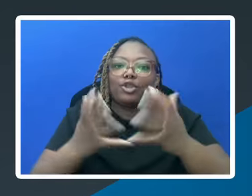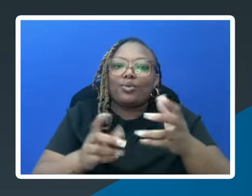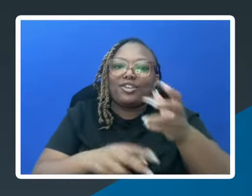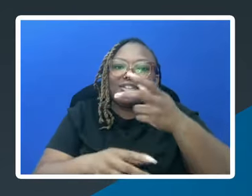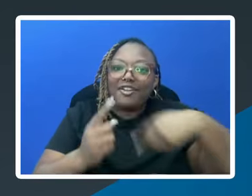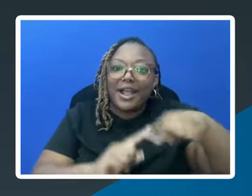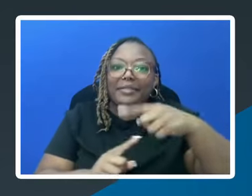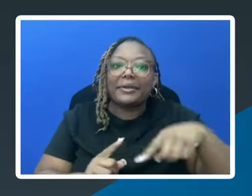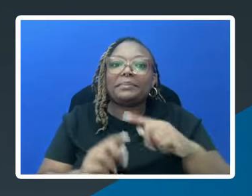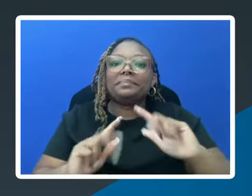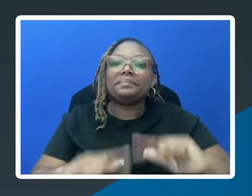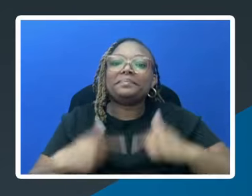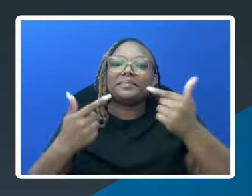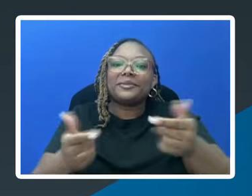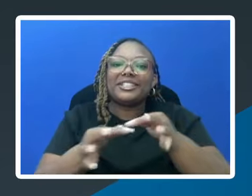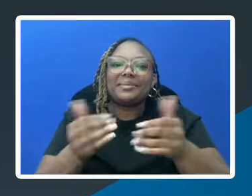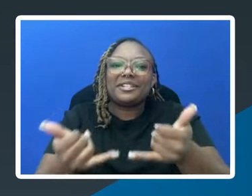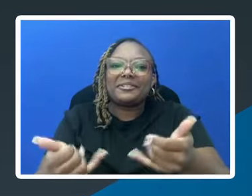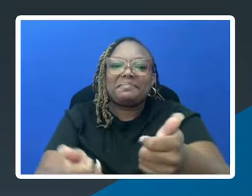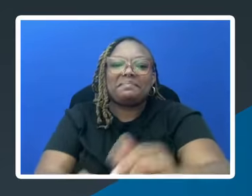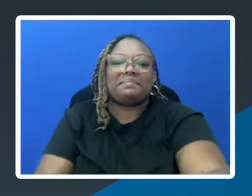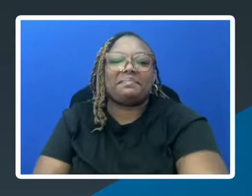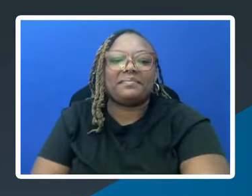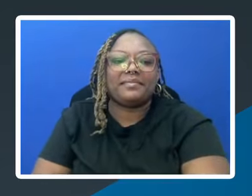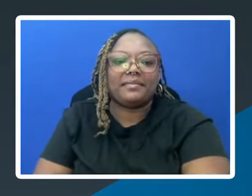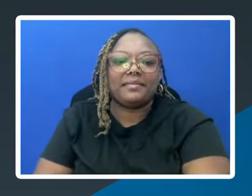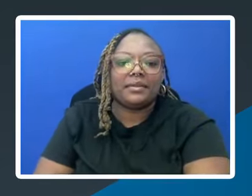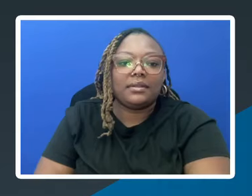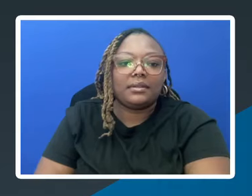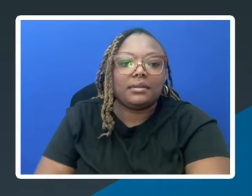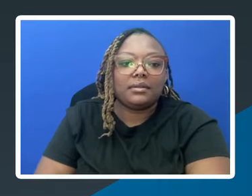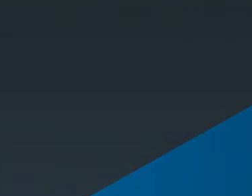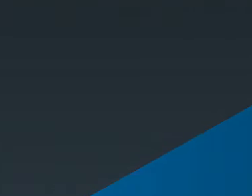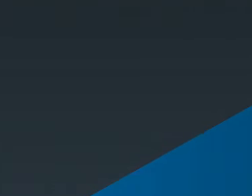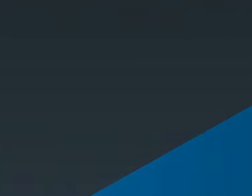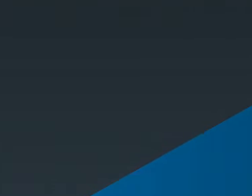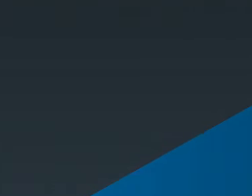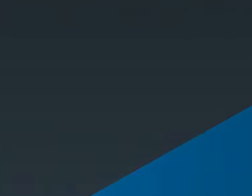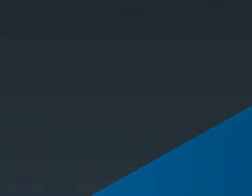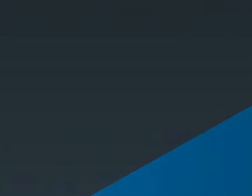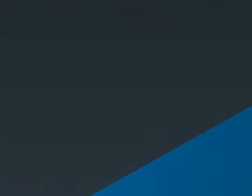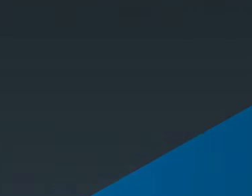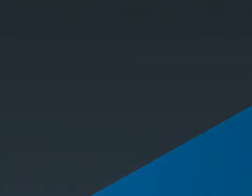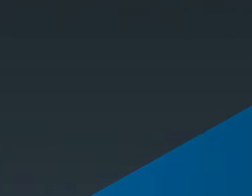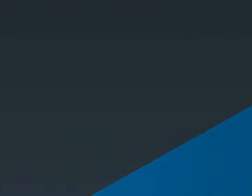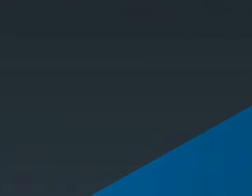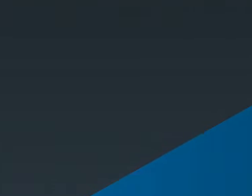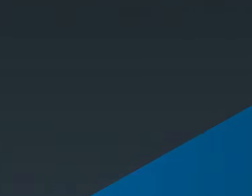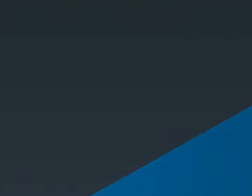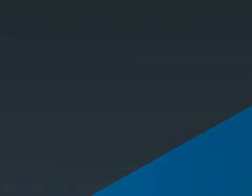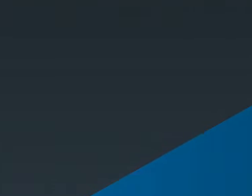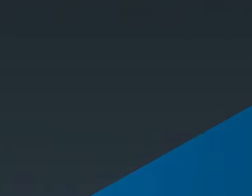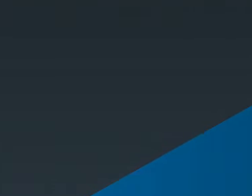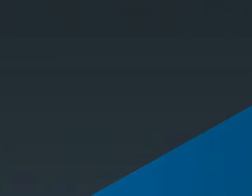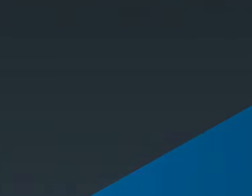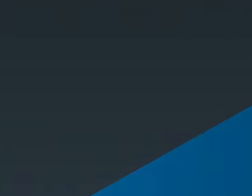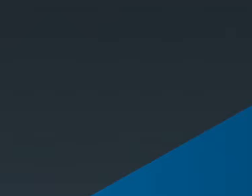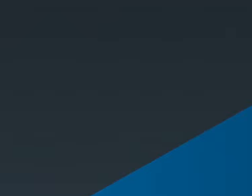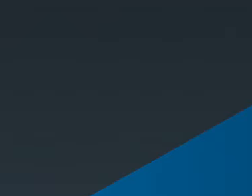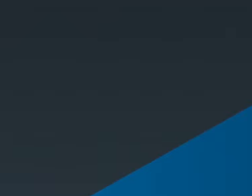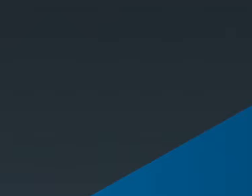more. This is informed. So again, we talked a little bit about being engaged. Let me talk a little bit about what it means to be informed. When I was